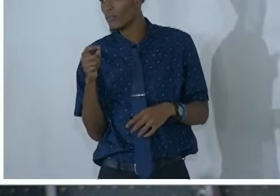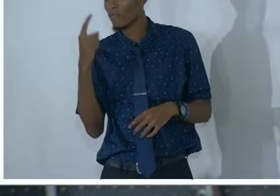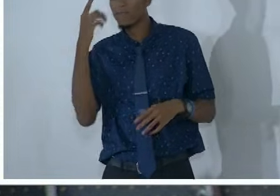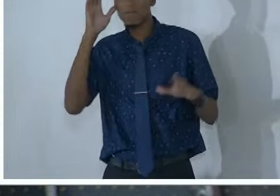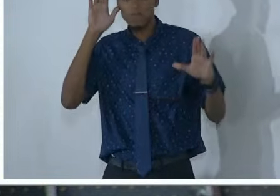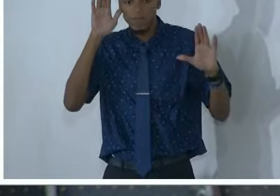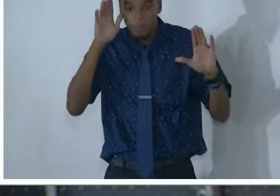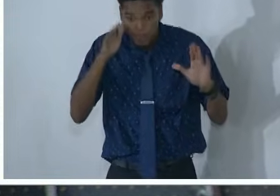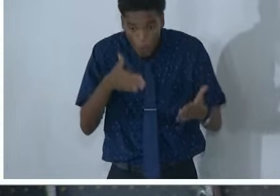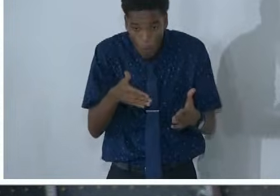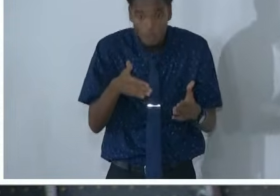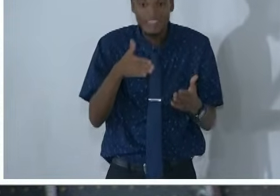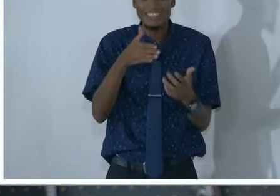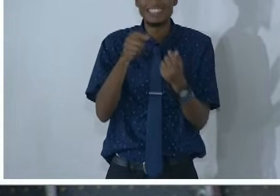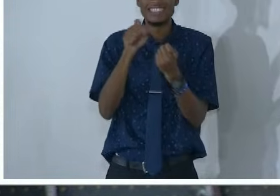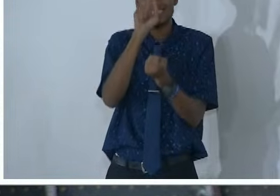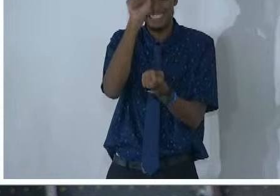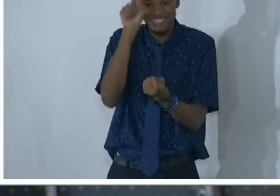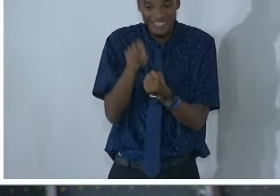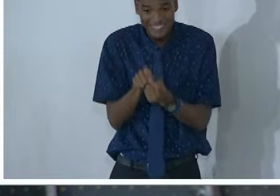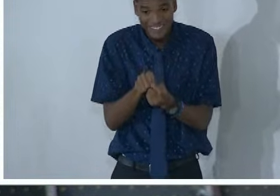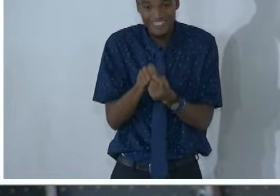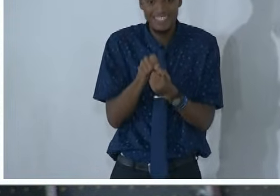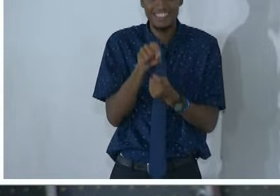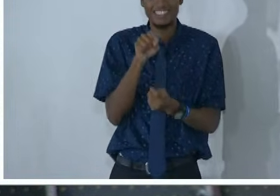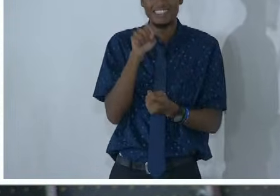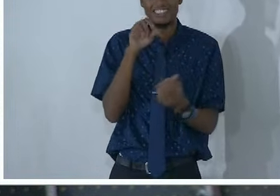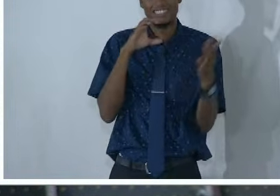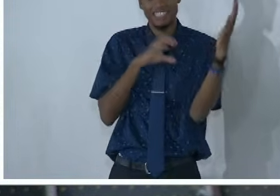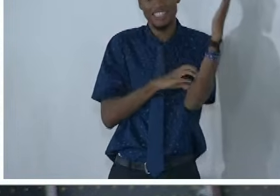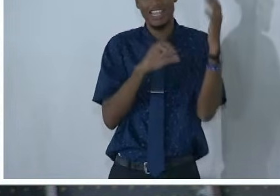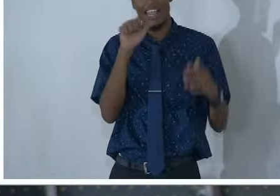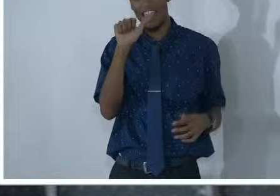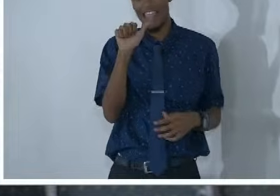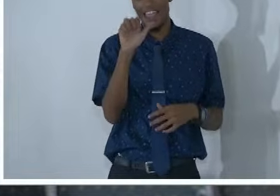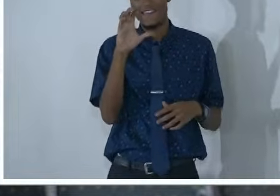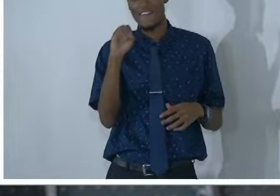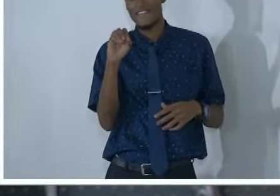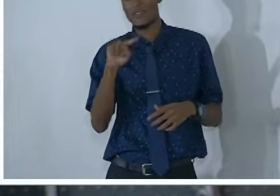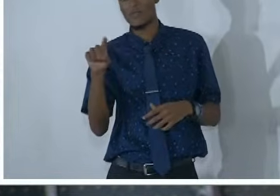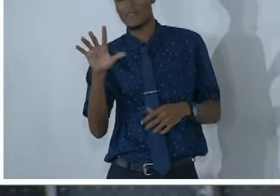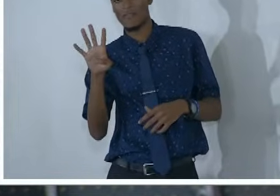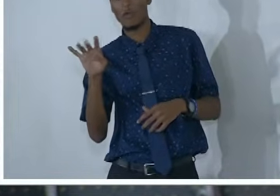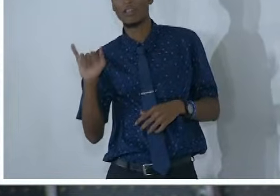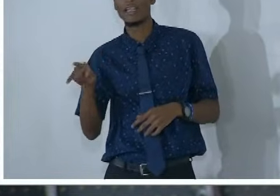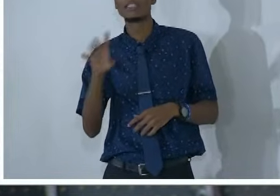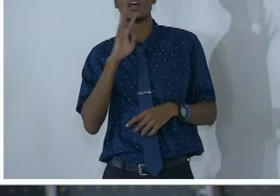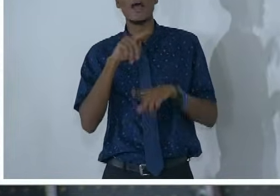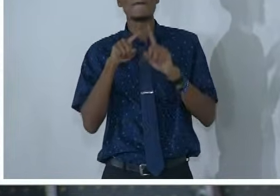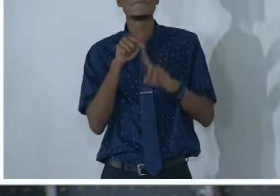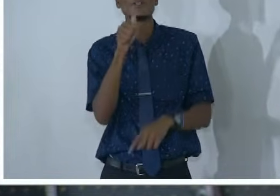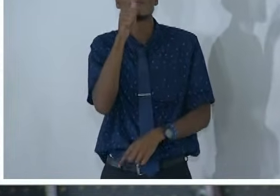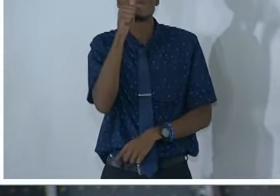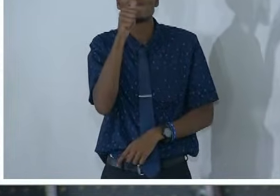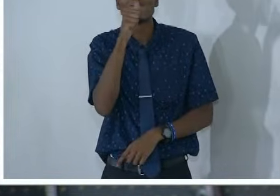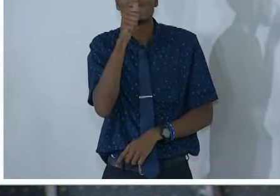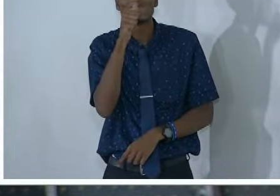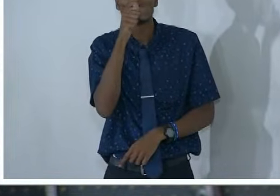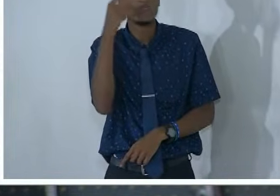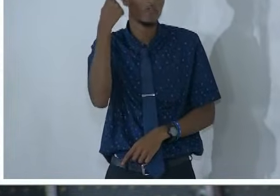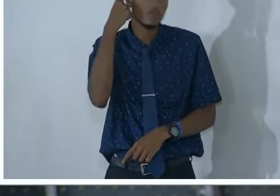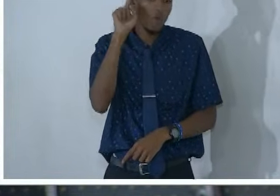focuses on significantly, is Section 50 to 54, which speaks to confidentiality in